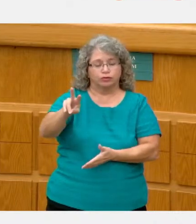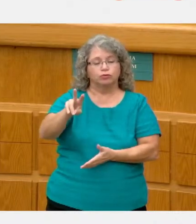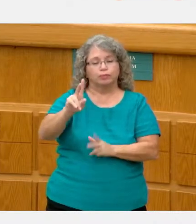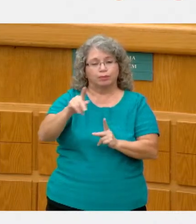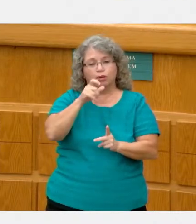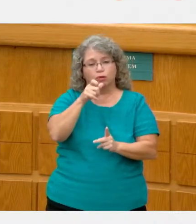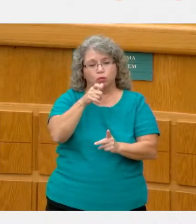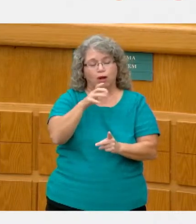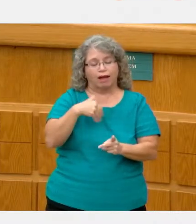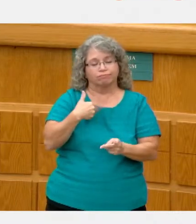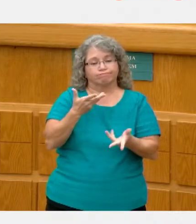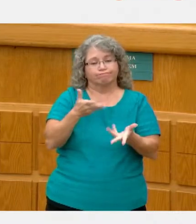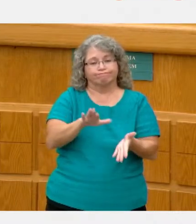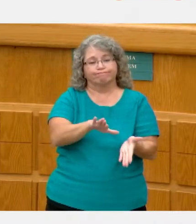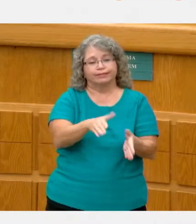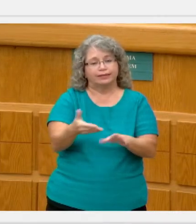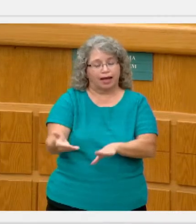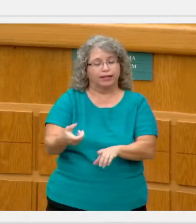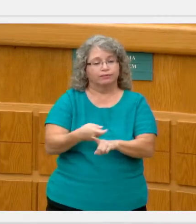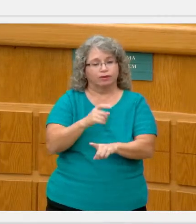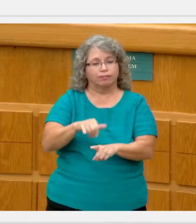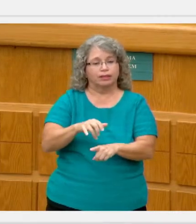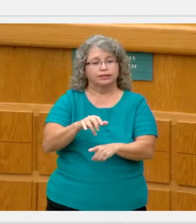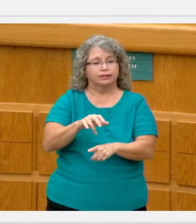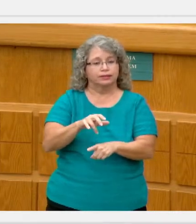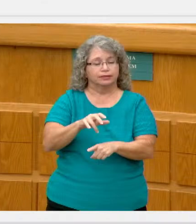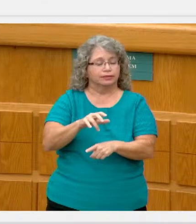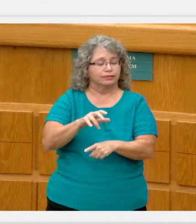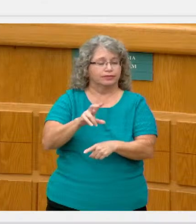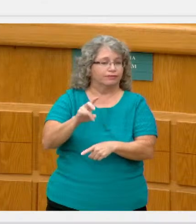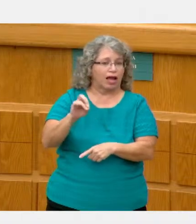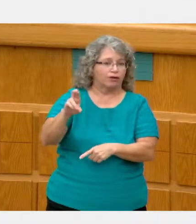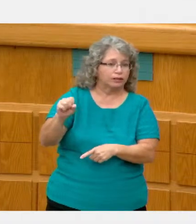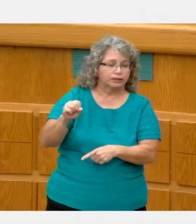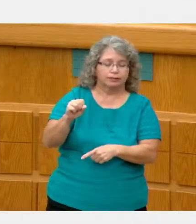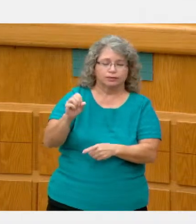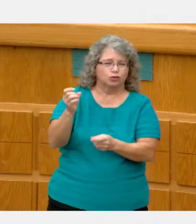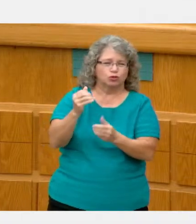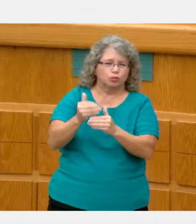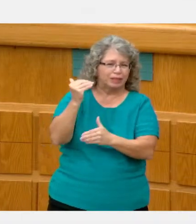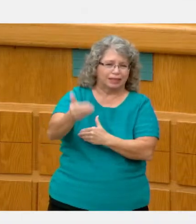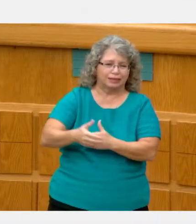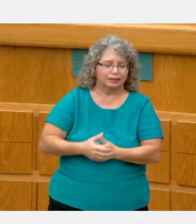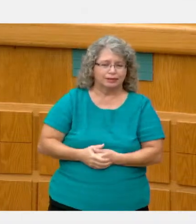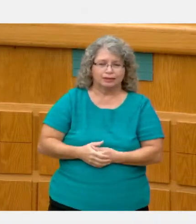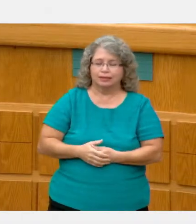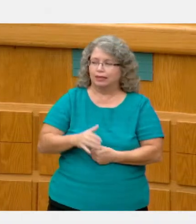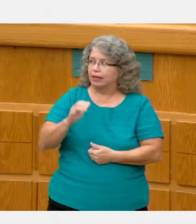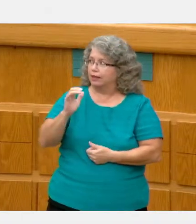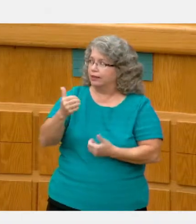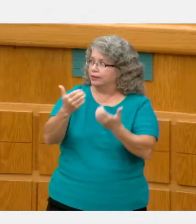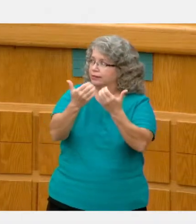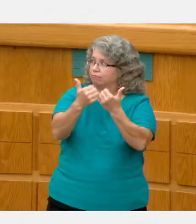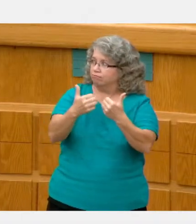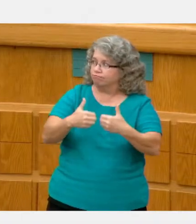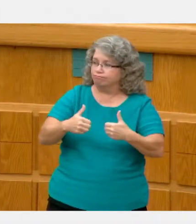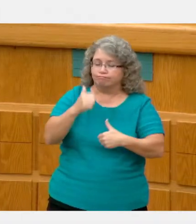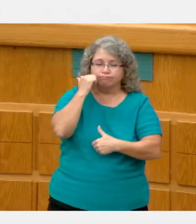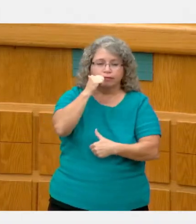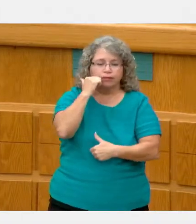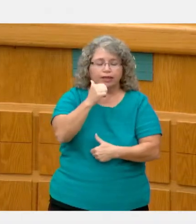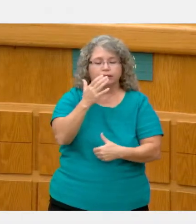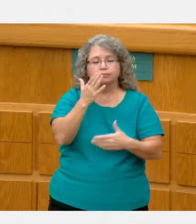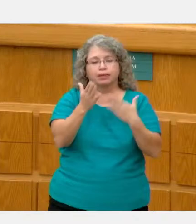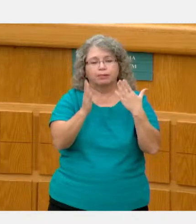virus. That's one too many. This is the breakdown of the daily numbers. As you can see, we might average one or